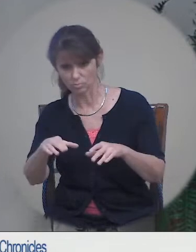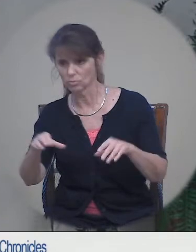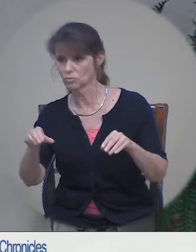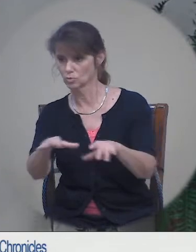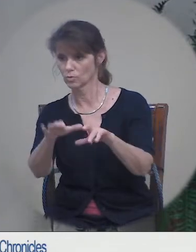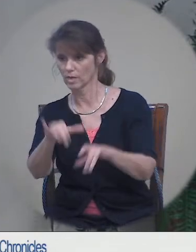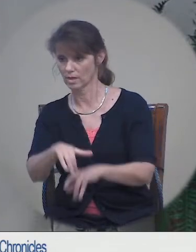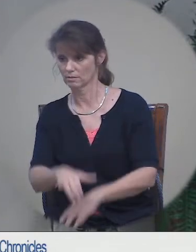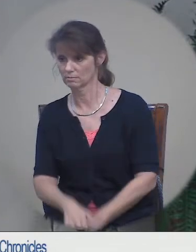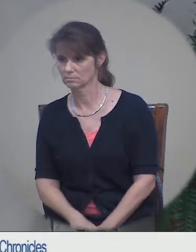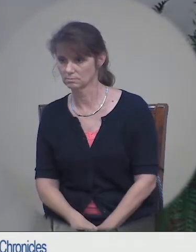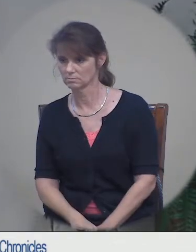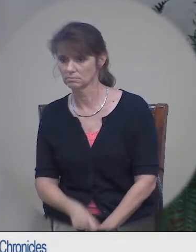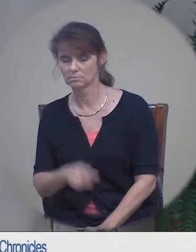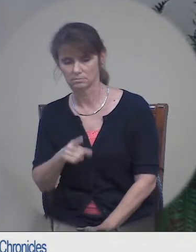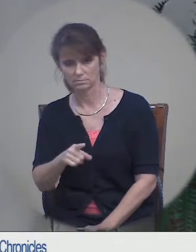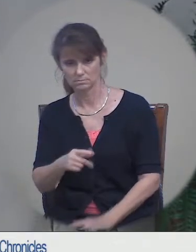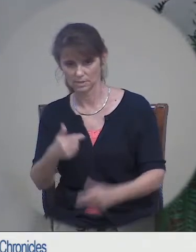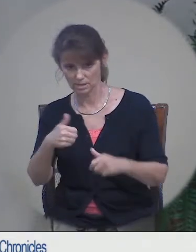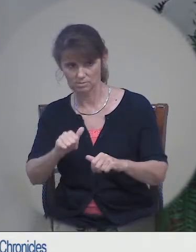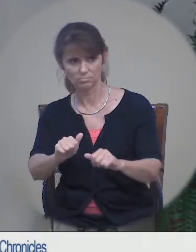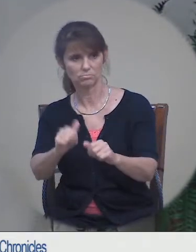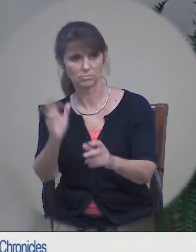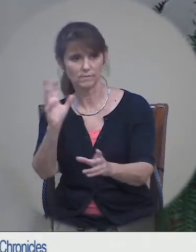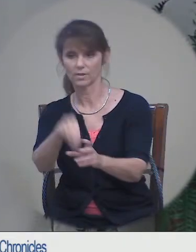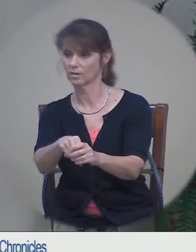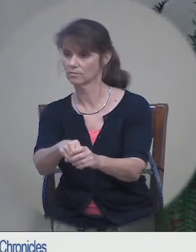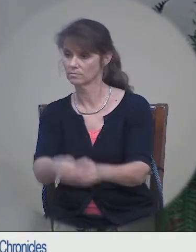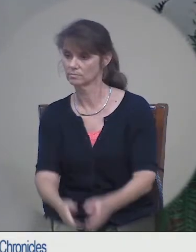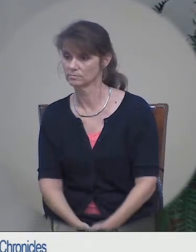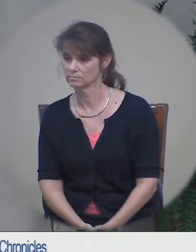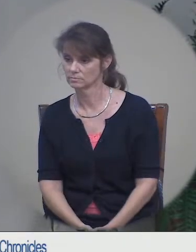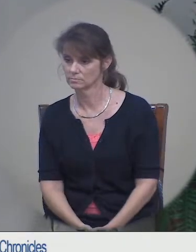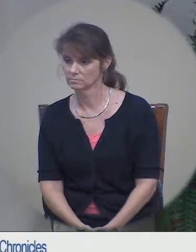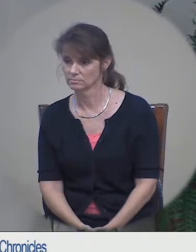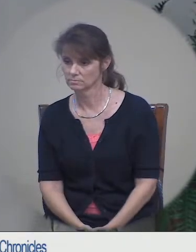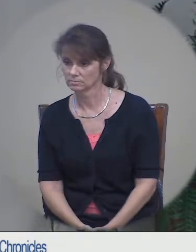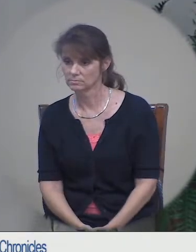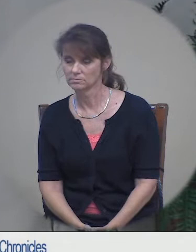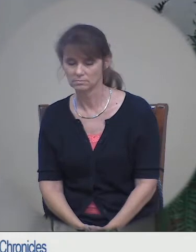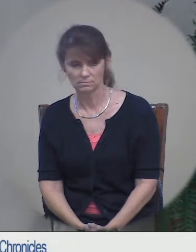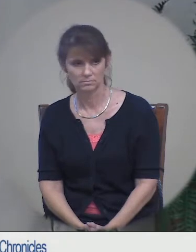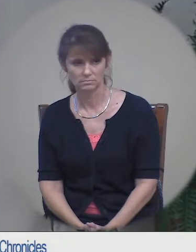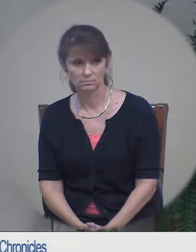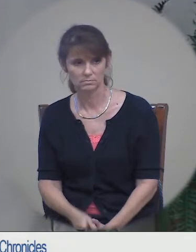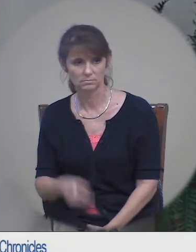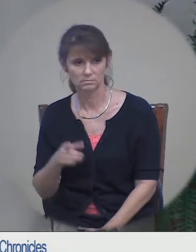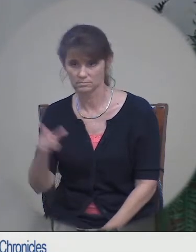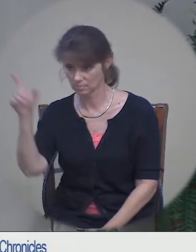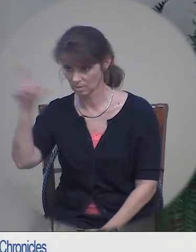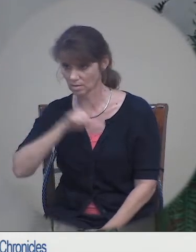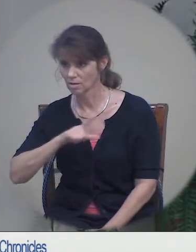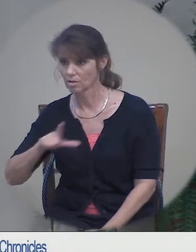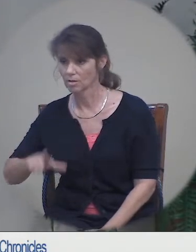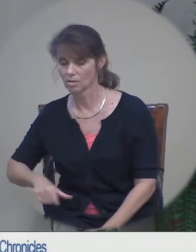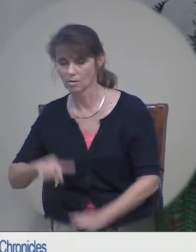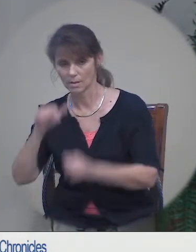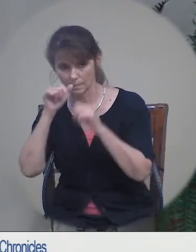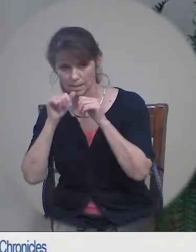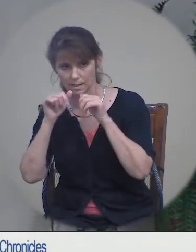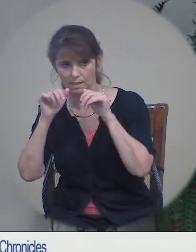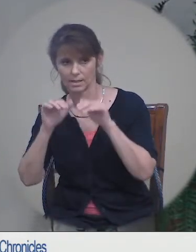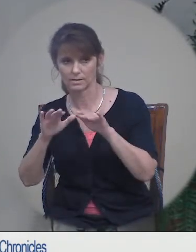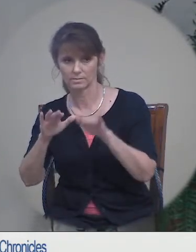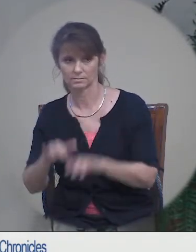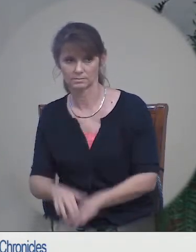still remained. They had just been sidetracked for a number of years. And once they had received direction from the Lord, they jumped back into